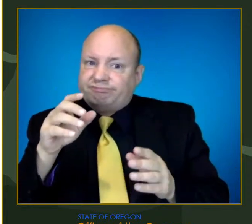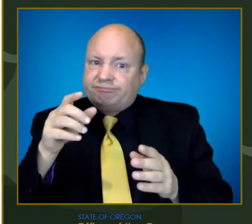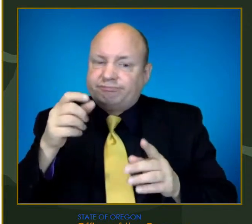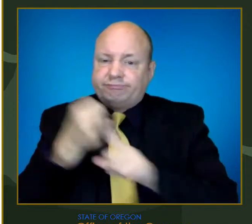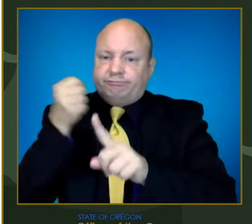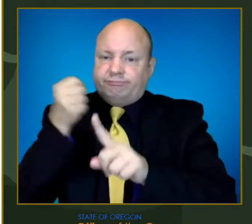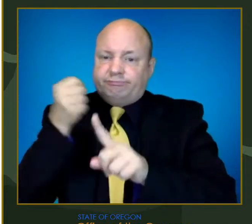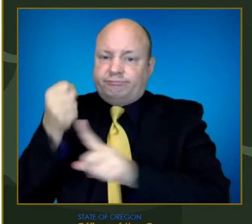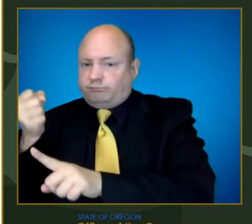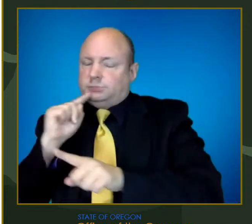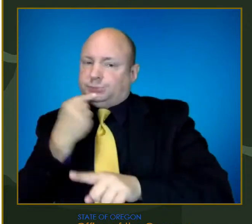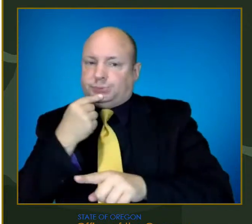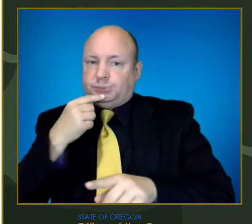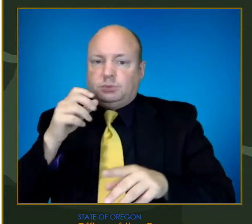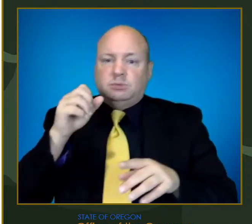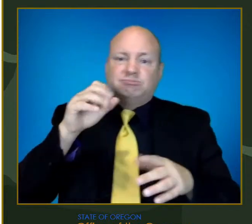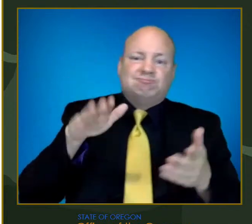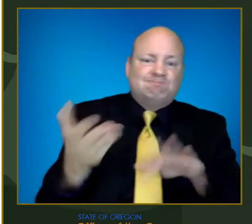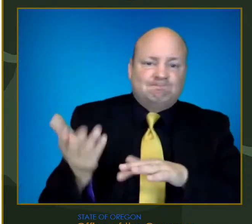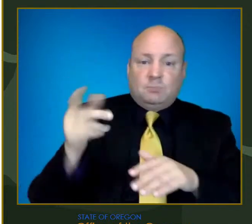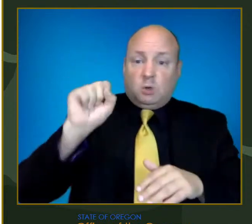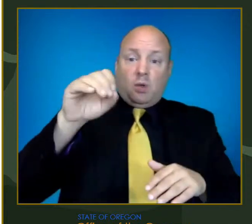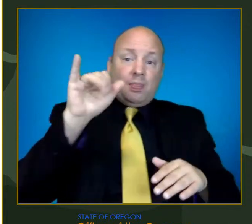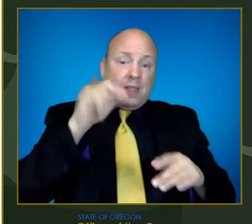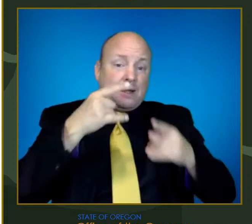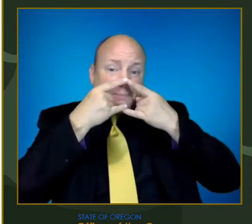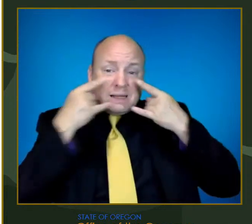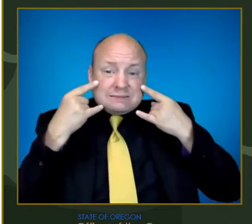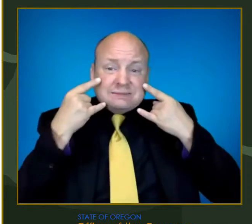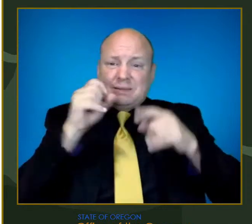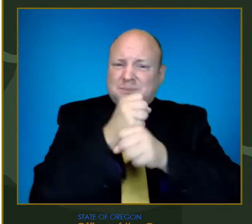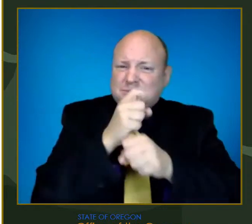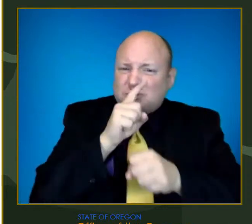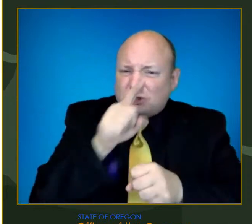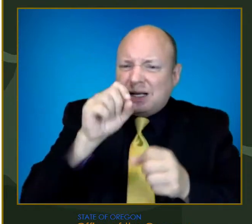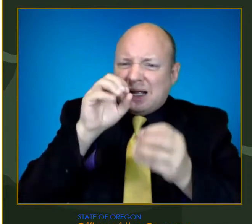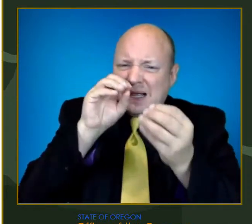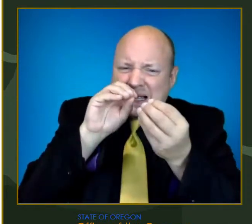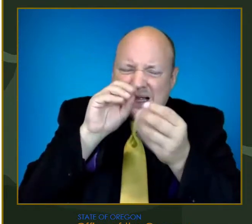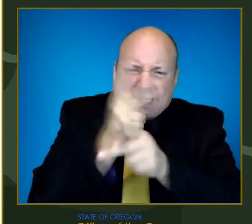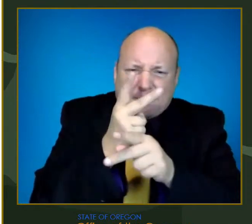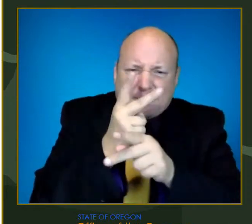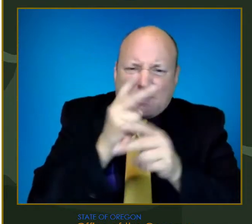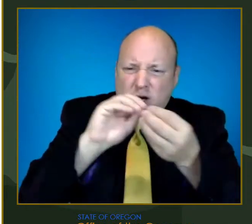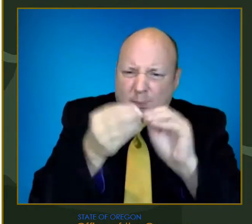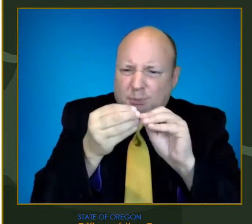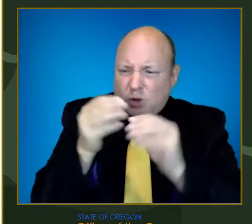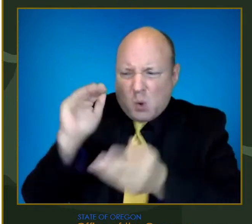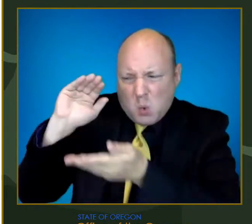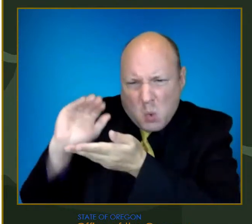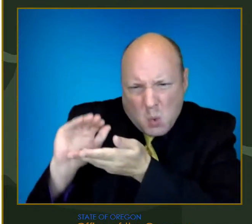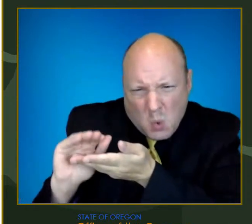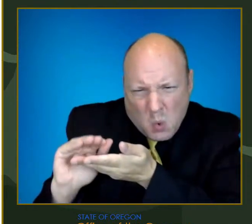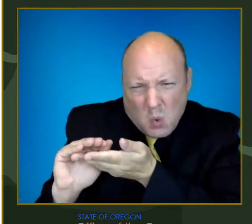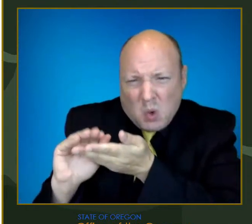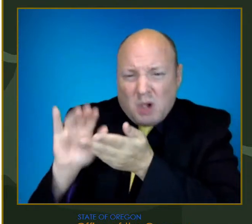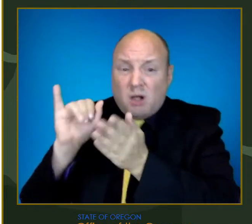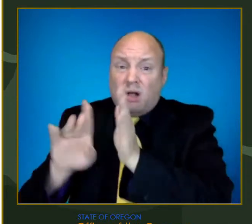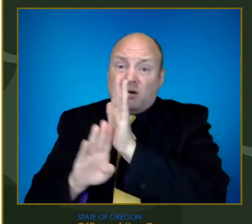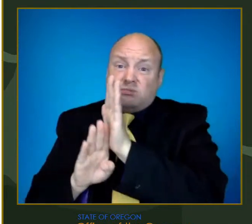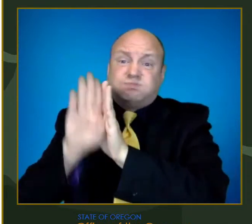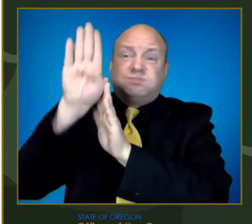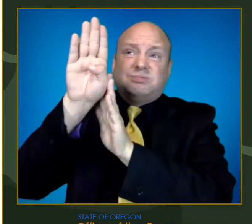that those severe cases remain extremely low. We can bring the surge under control by getting vaccinated and by wearing a